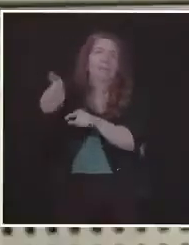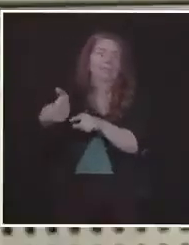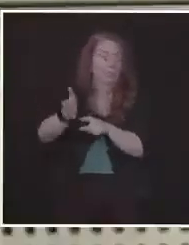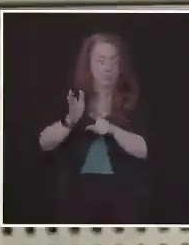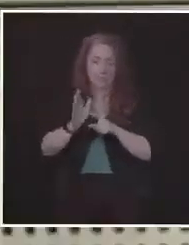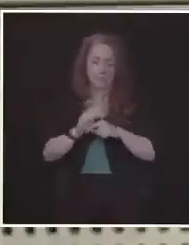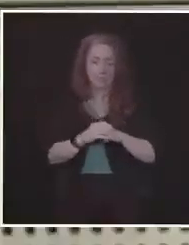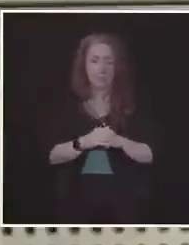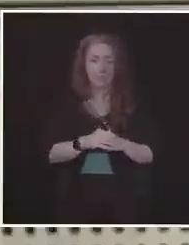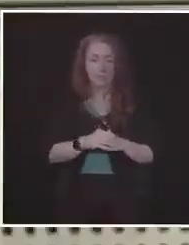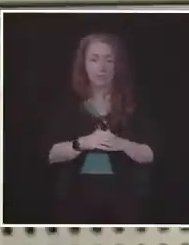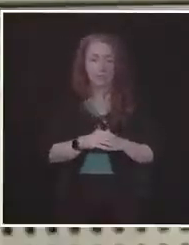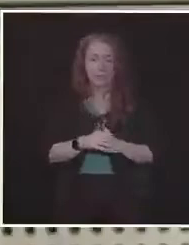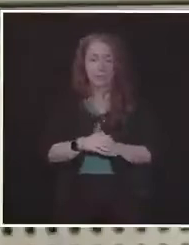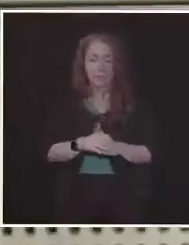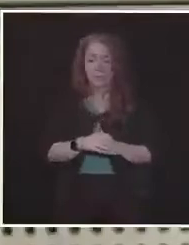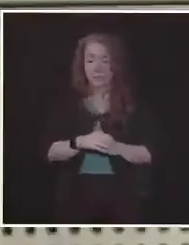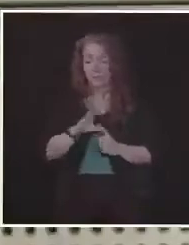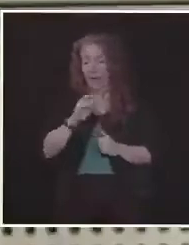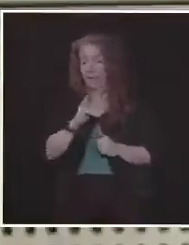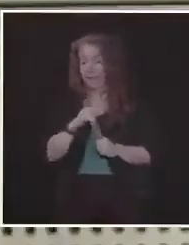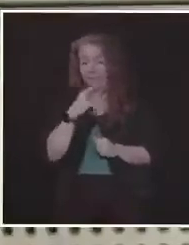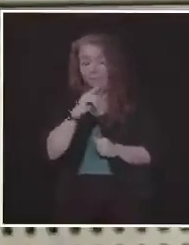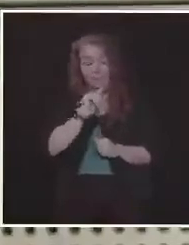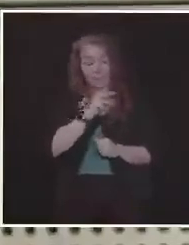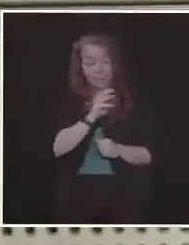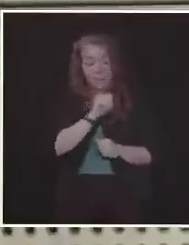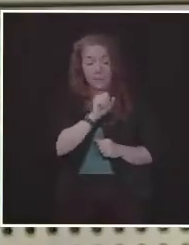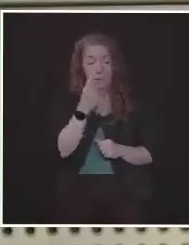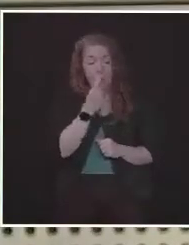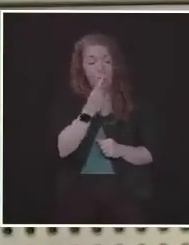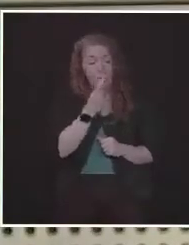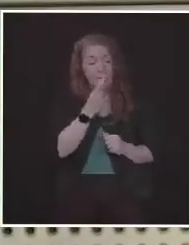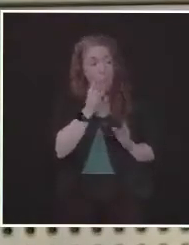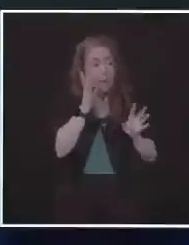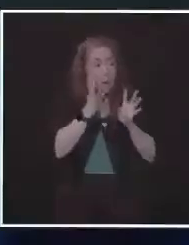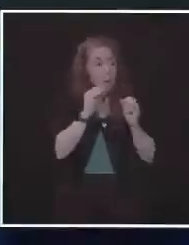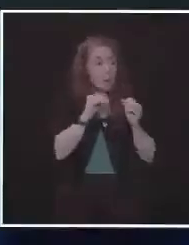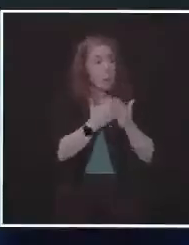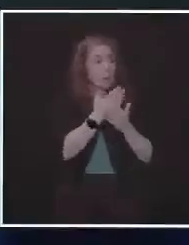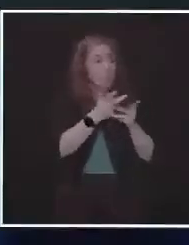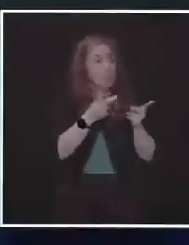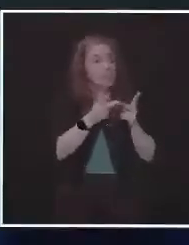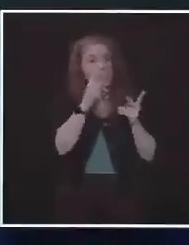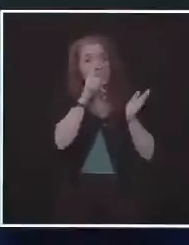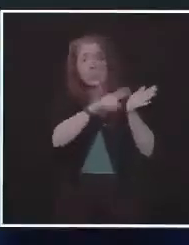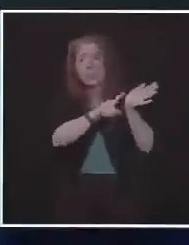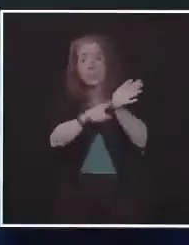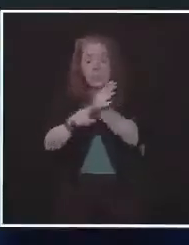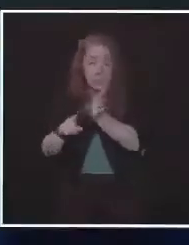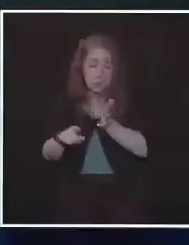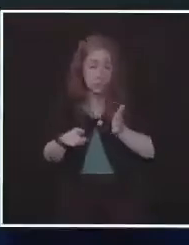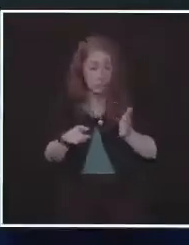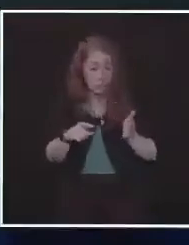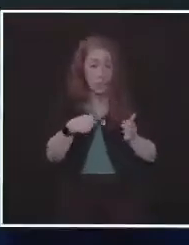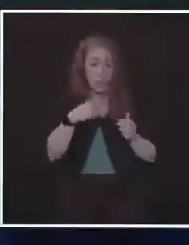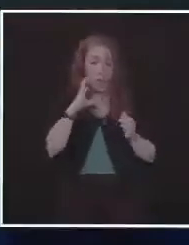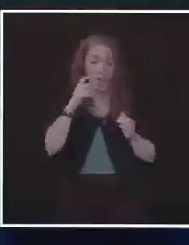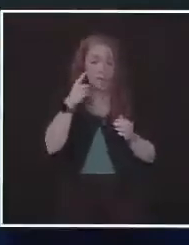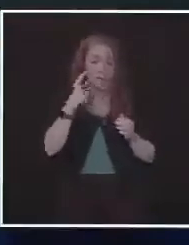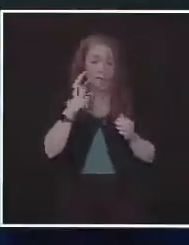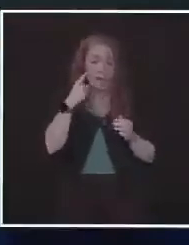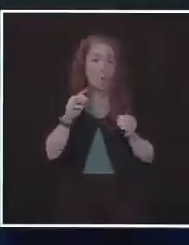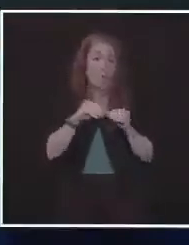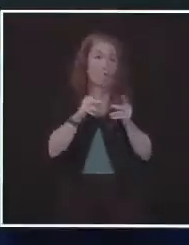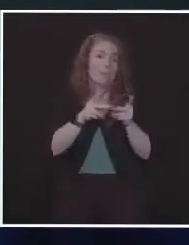coming up with new places for us to follow. So we're looking for more places where bots first, boots next.